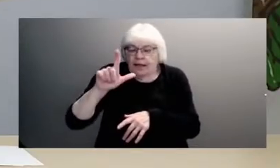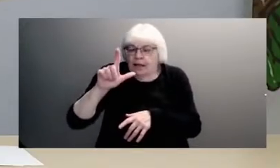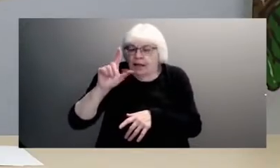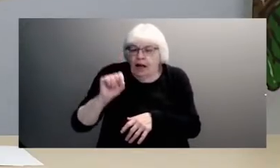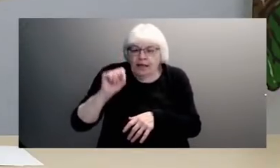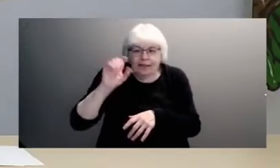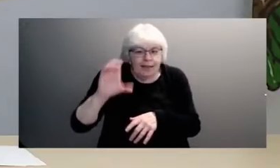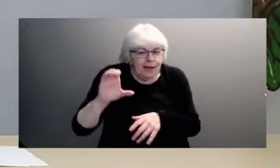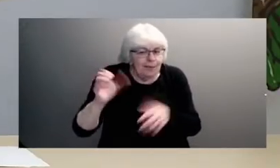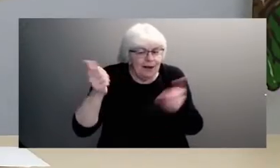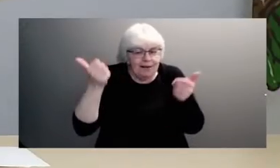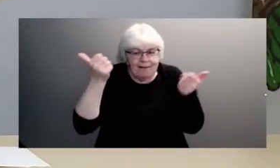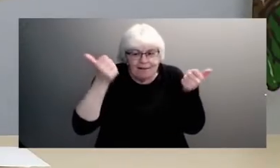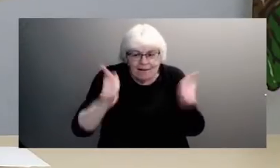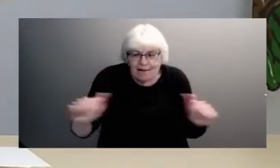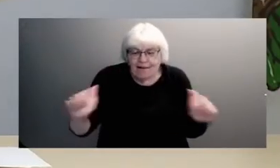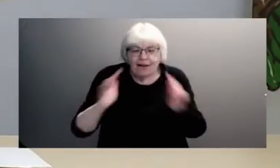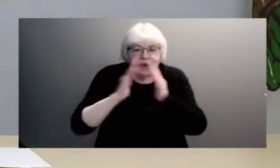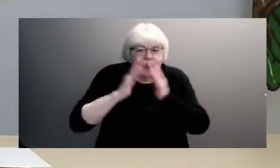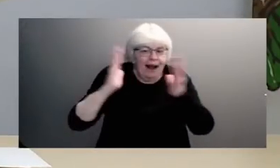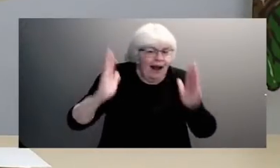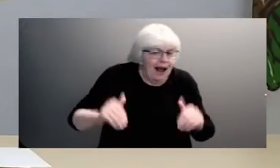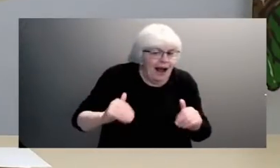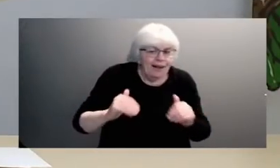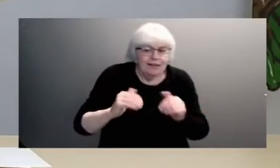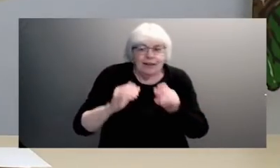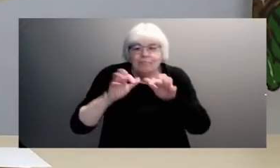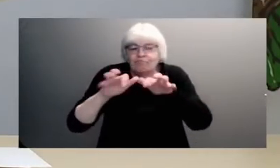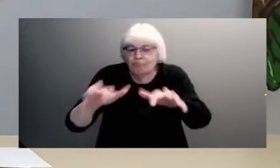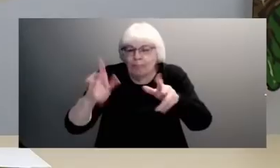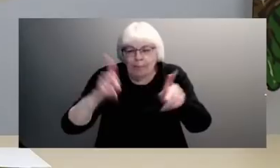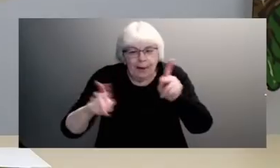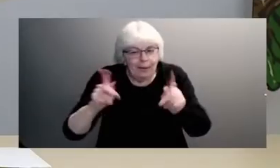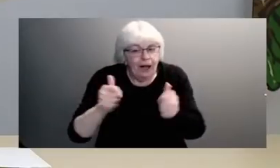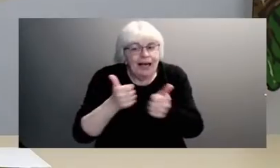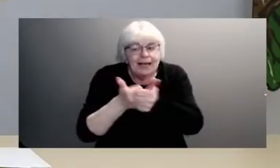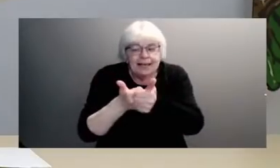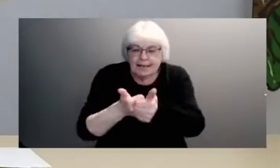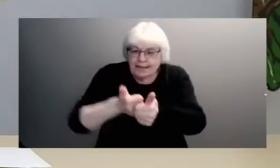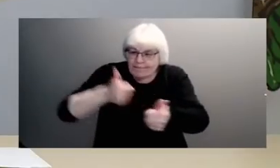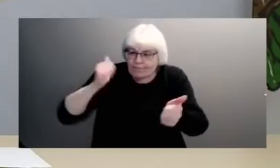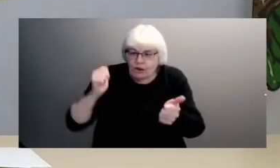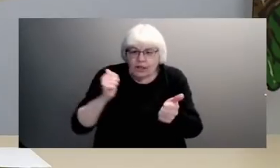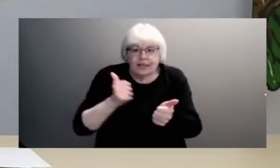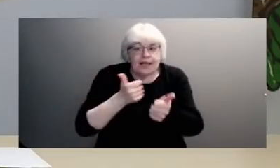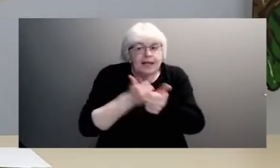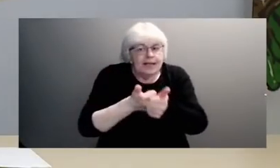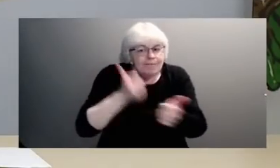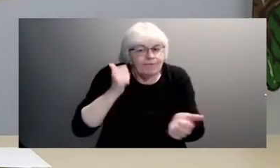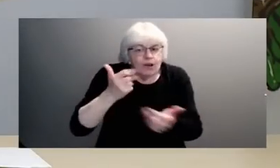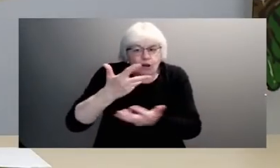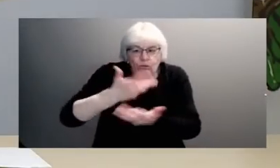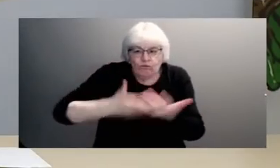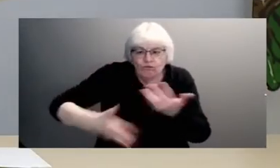should avoid visiting with individuals who are immune compromised or those with underlying medical conditions or elderly